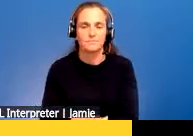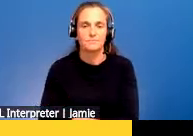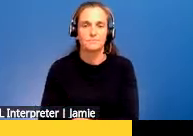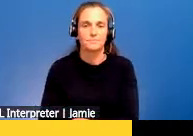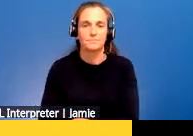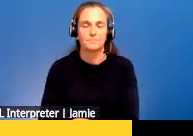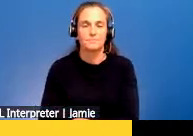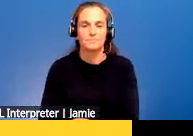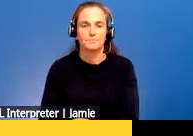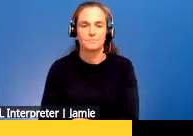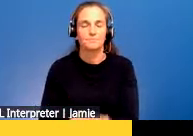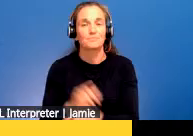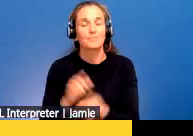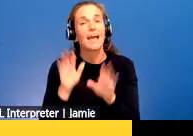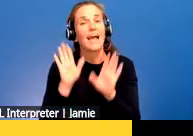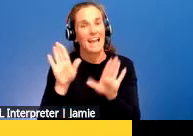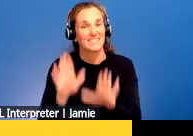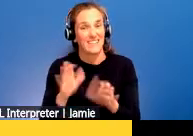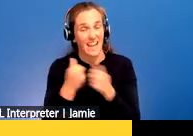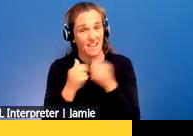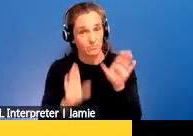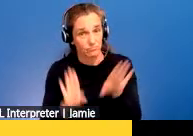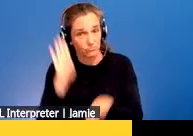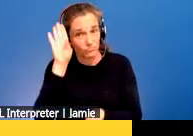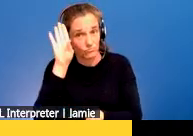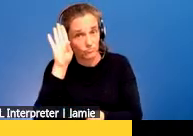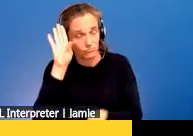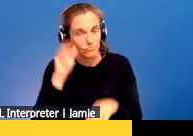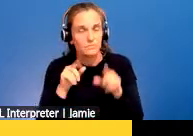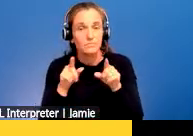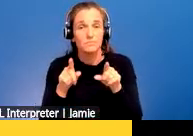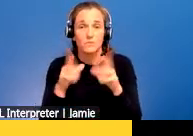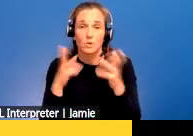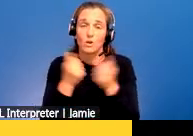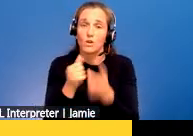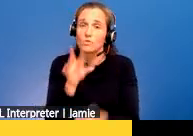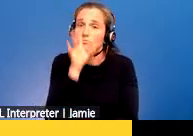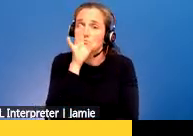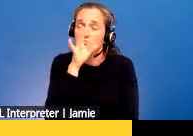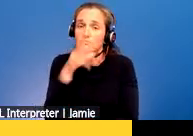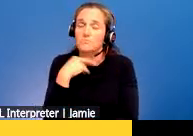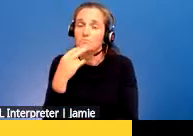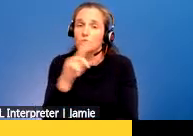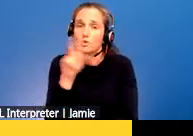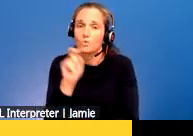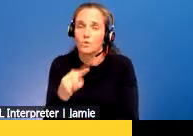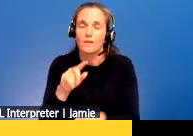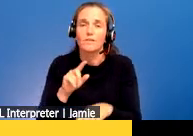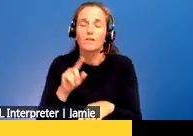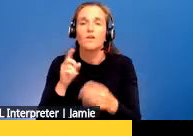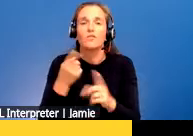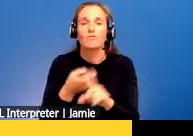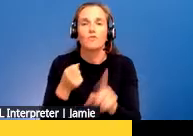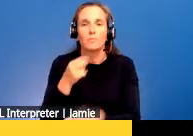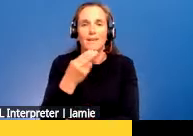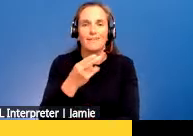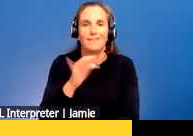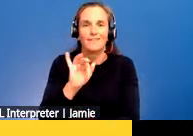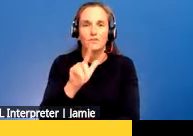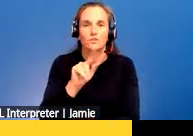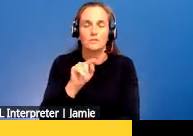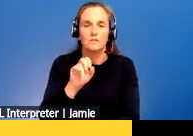Excellent. I see a hand raised. Do we want to go to a verbal question from Hilton Schwartz?